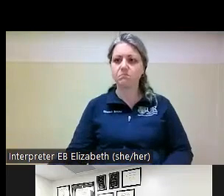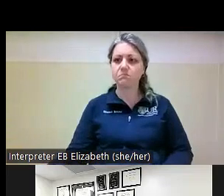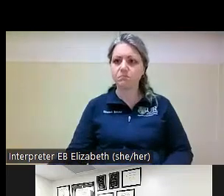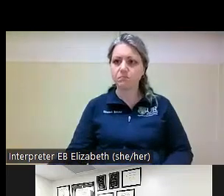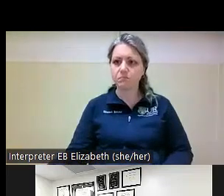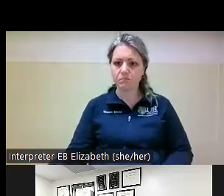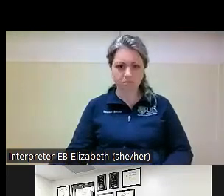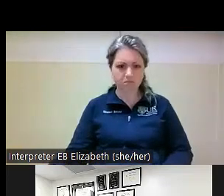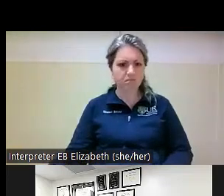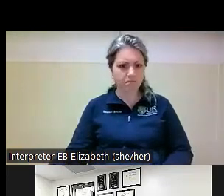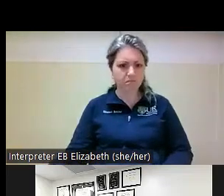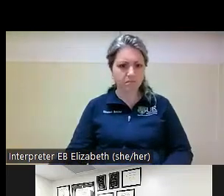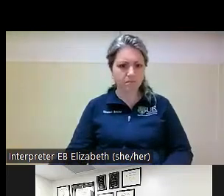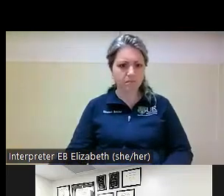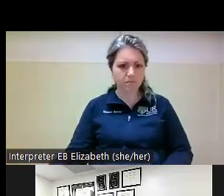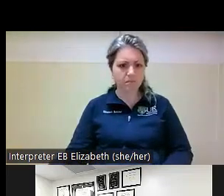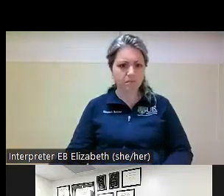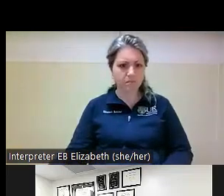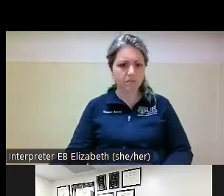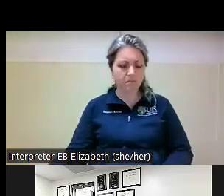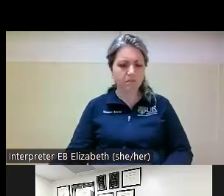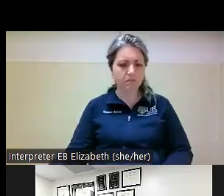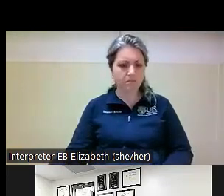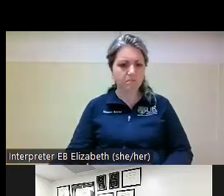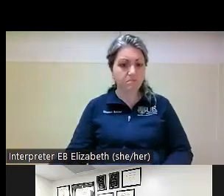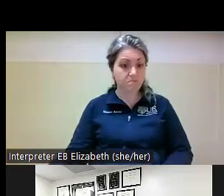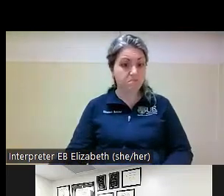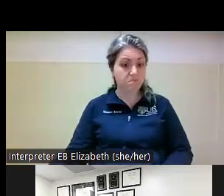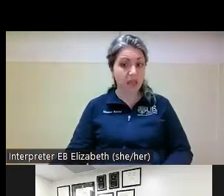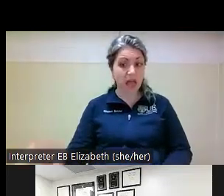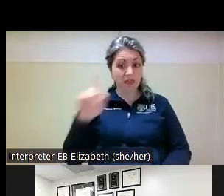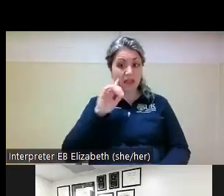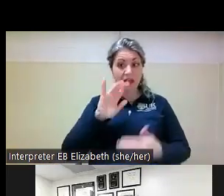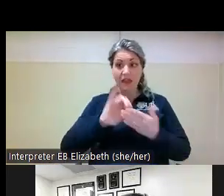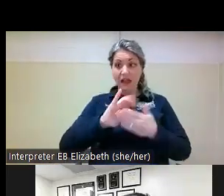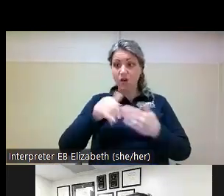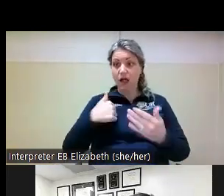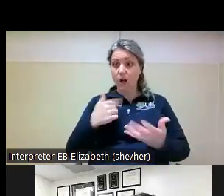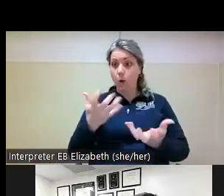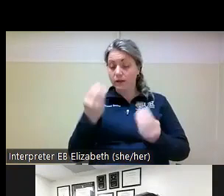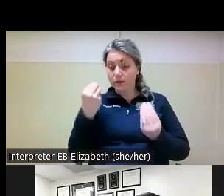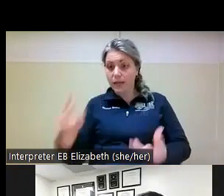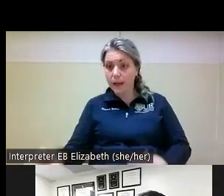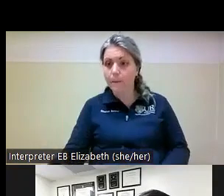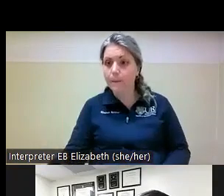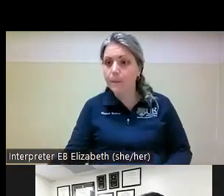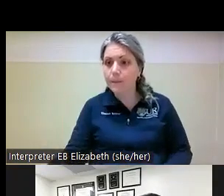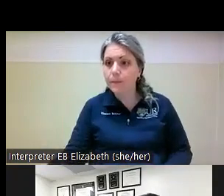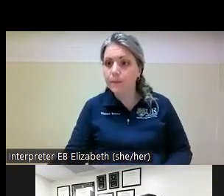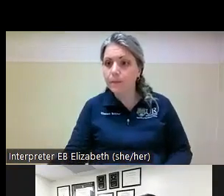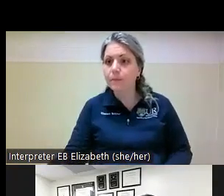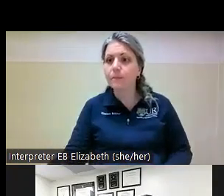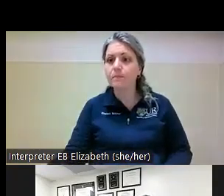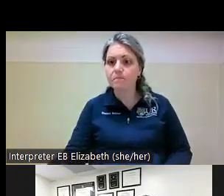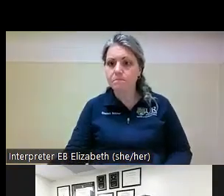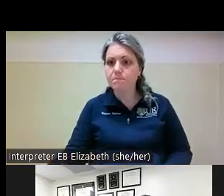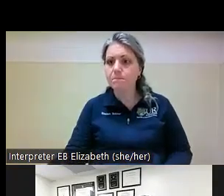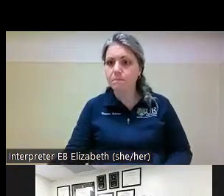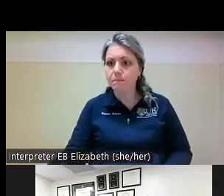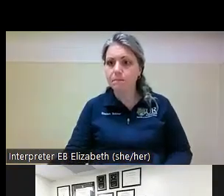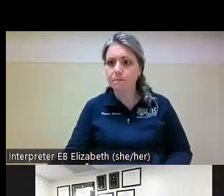And I think that was all I had to say. Thanks, Kathy. The only thing that I will add